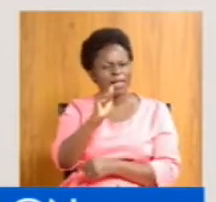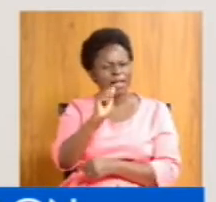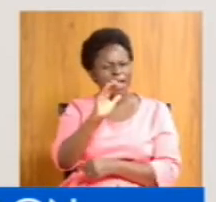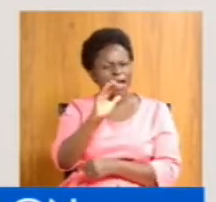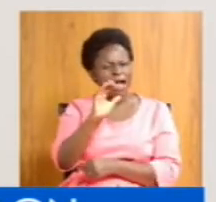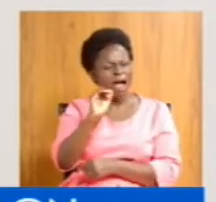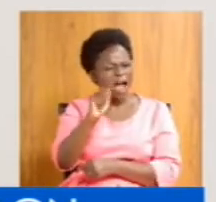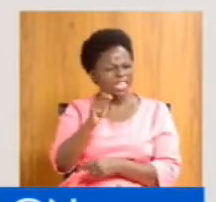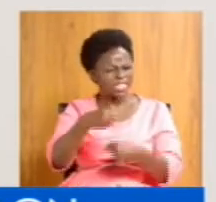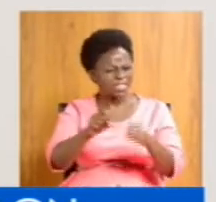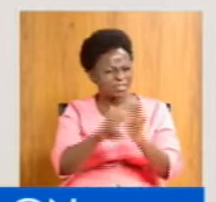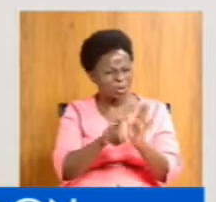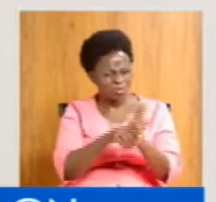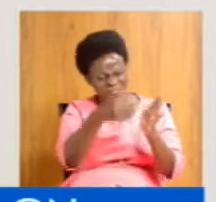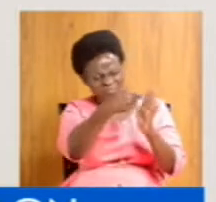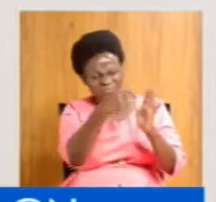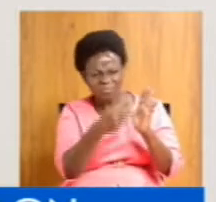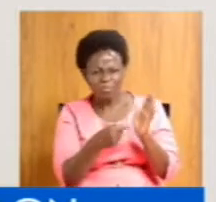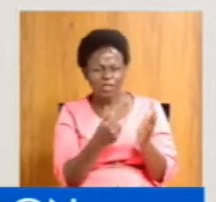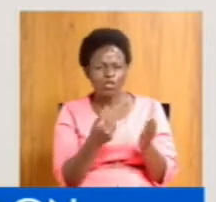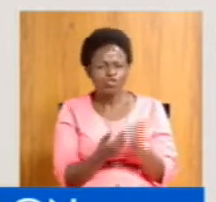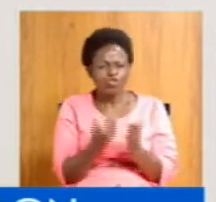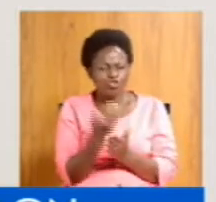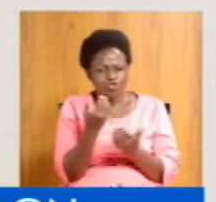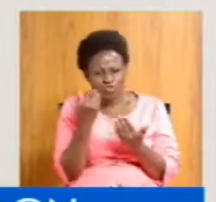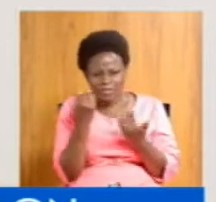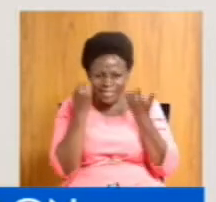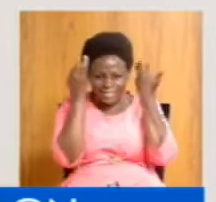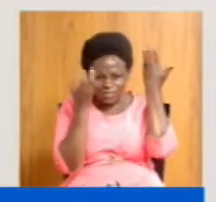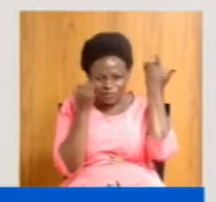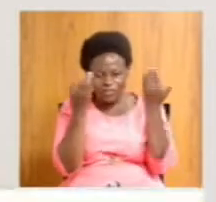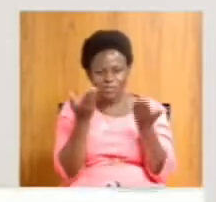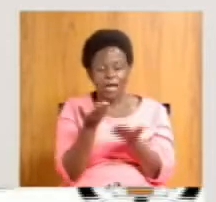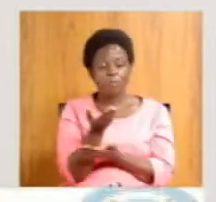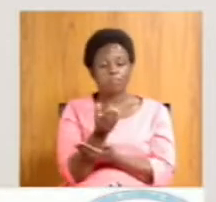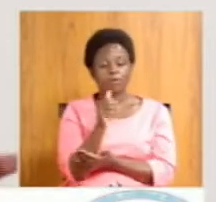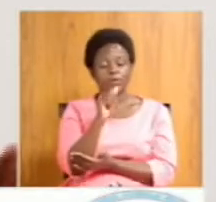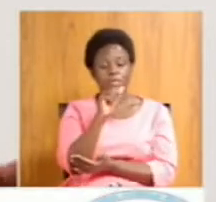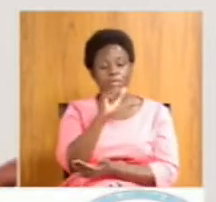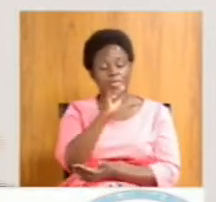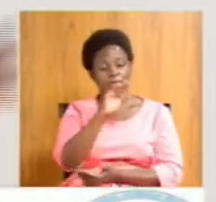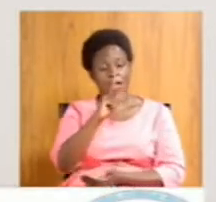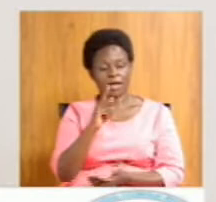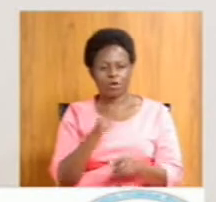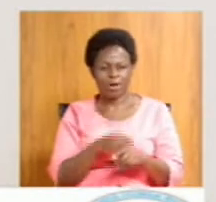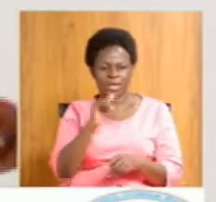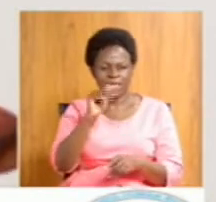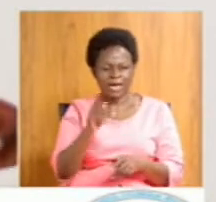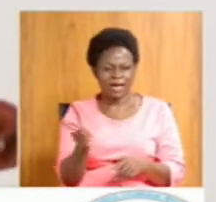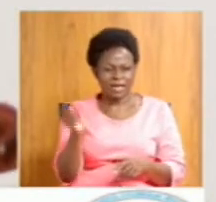so many so many new innovations we have YAKA you know when YAKA came they said